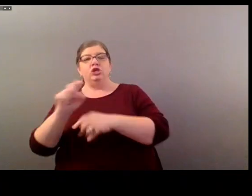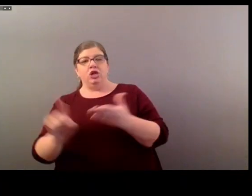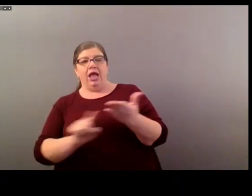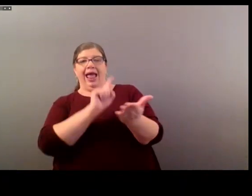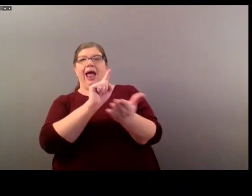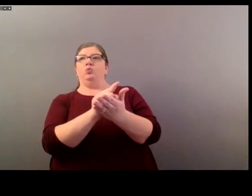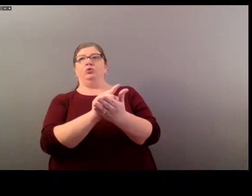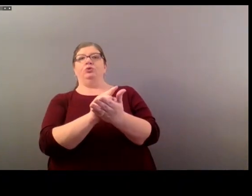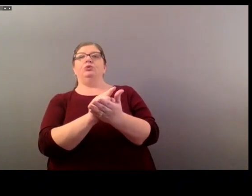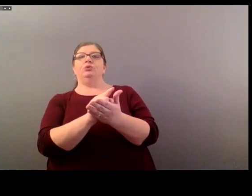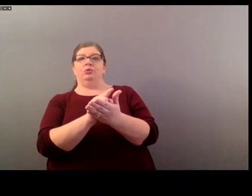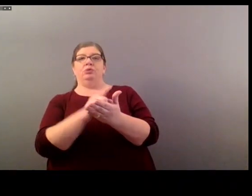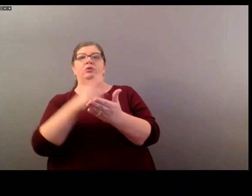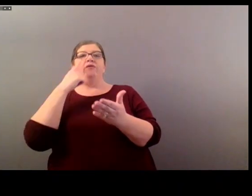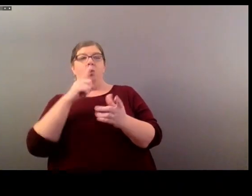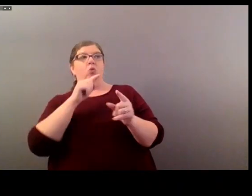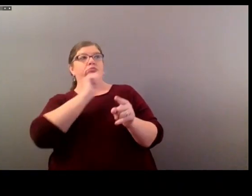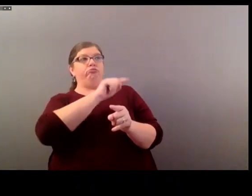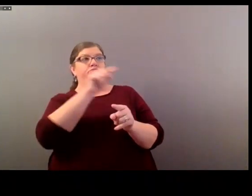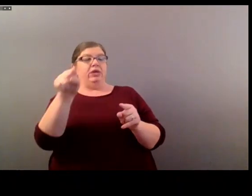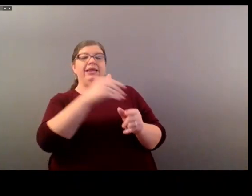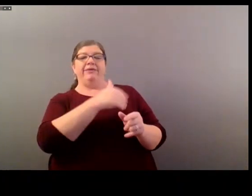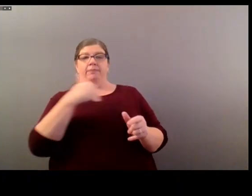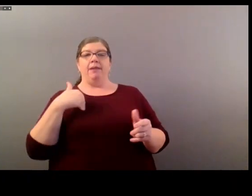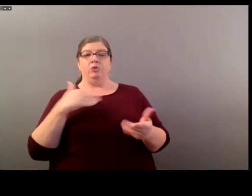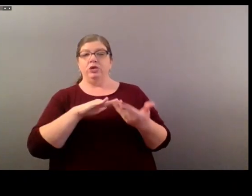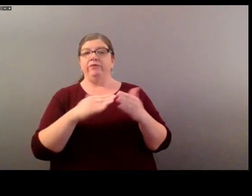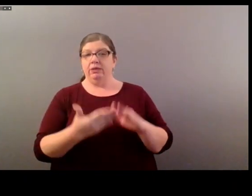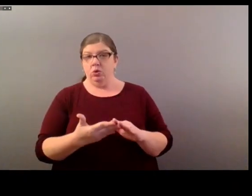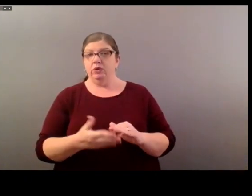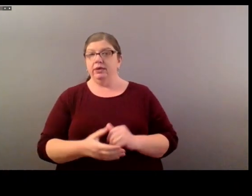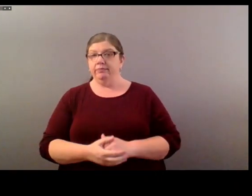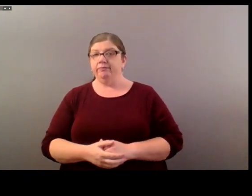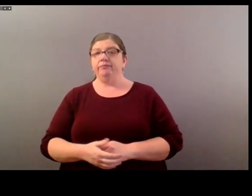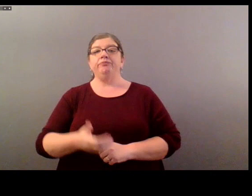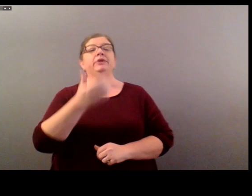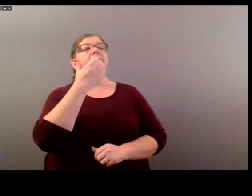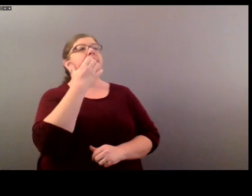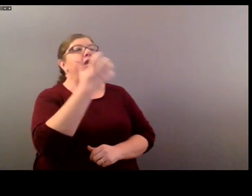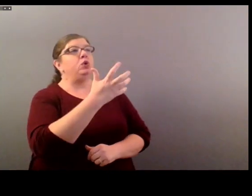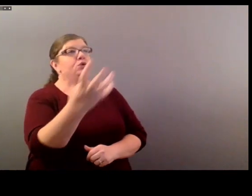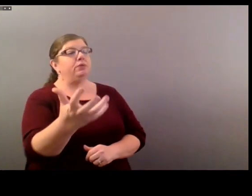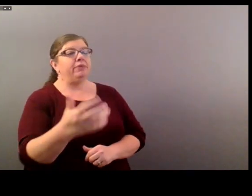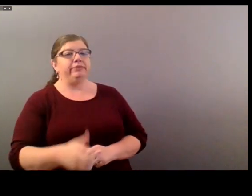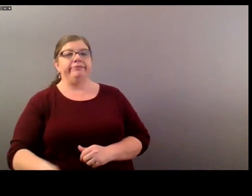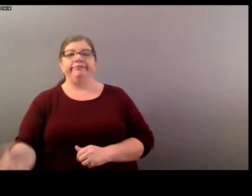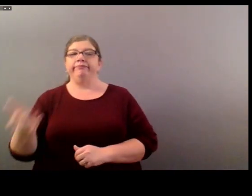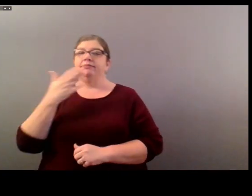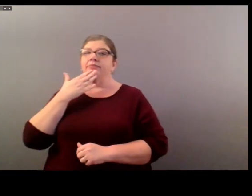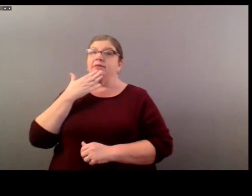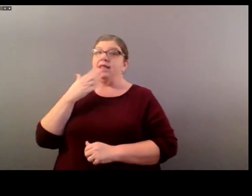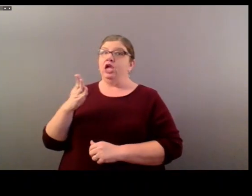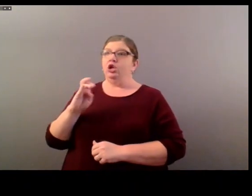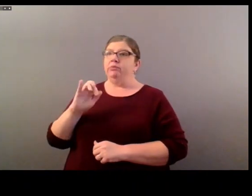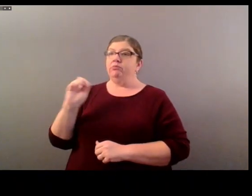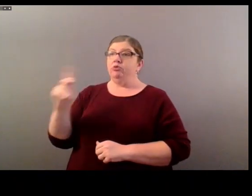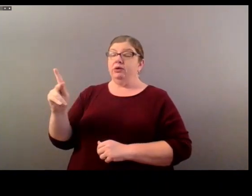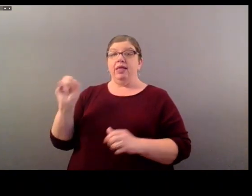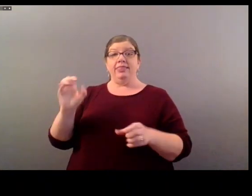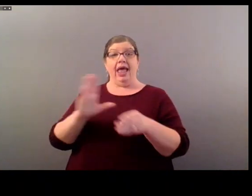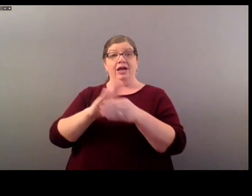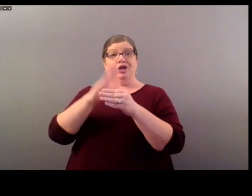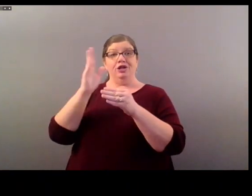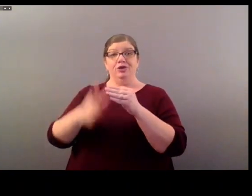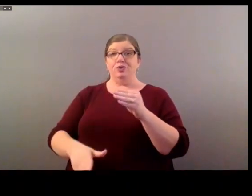for different community members. All right, thank you so much. Thank you, Brooke. And that does conclude